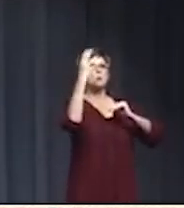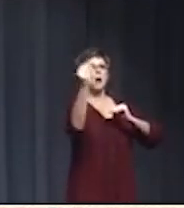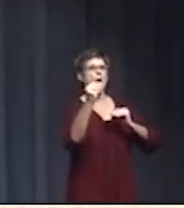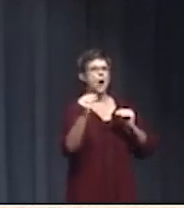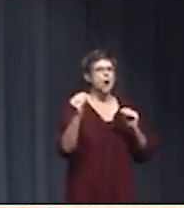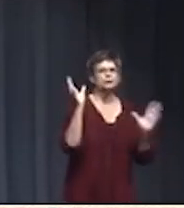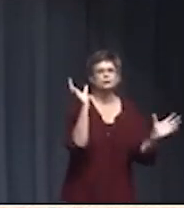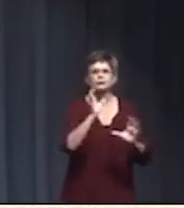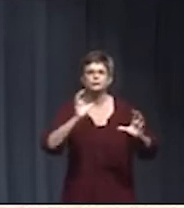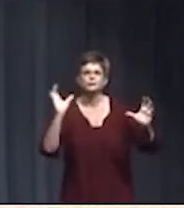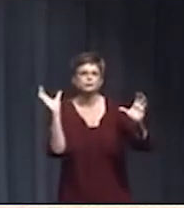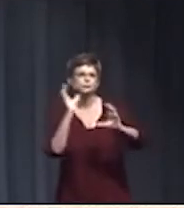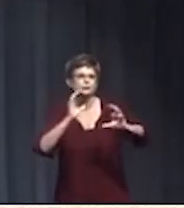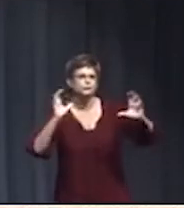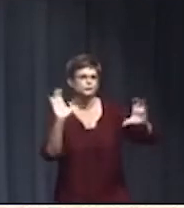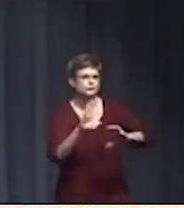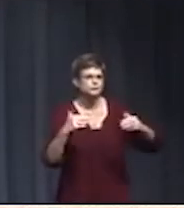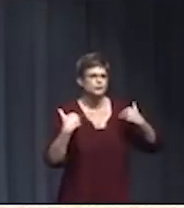it.